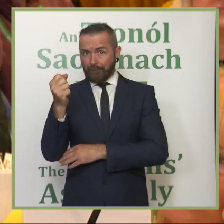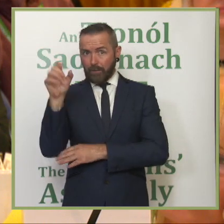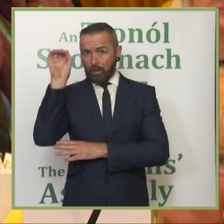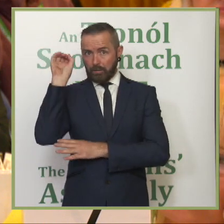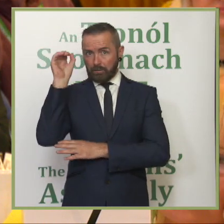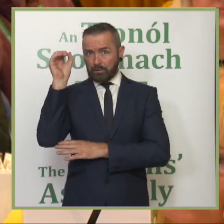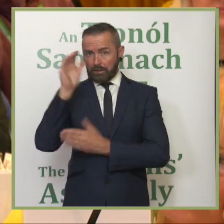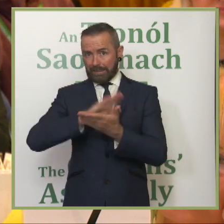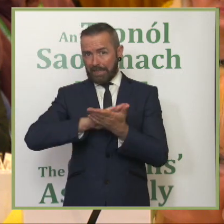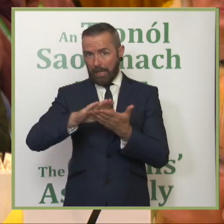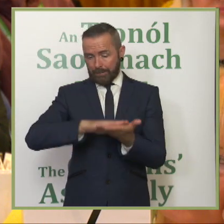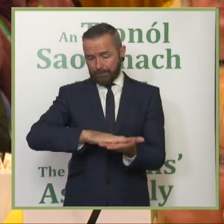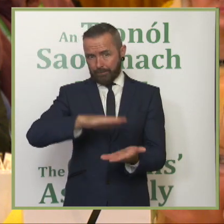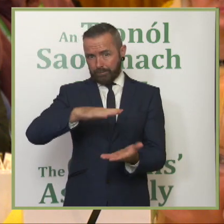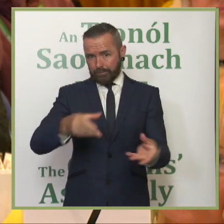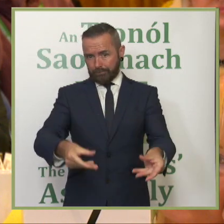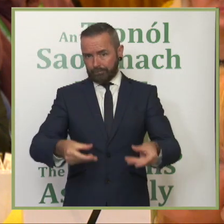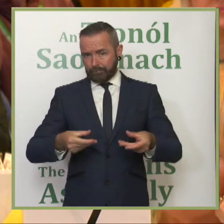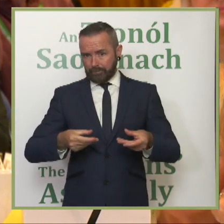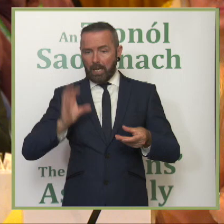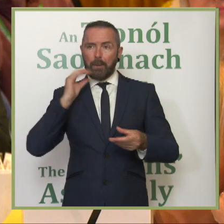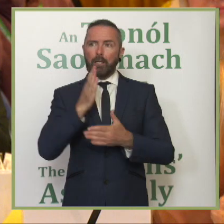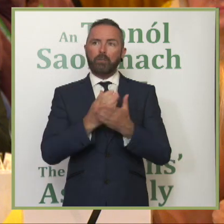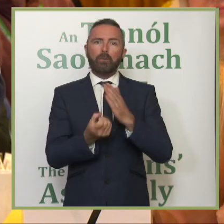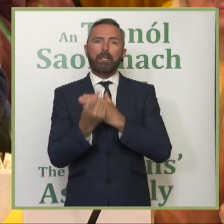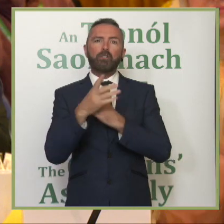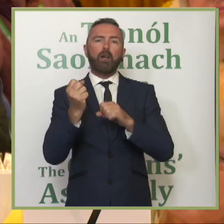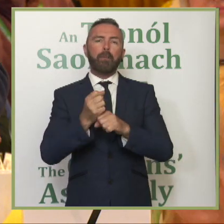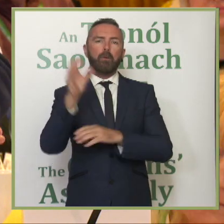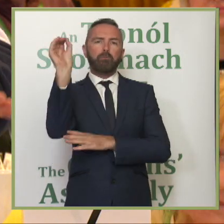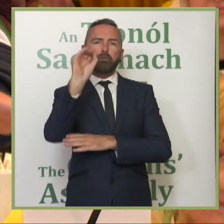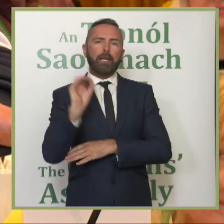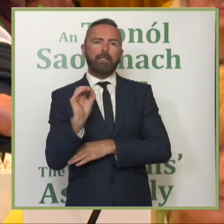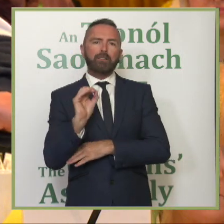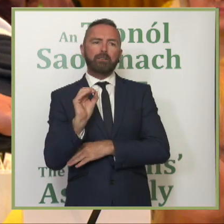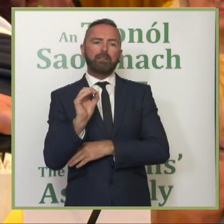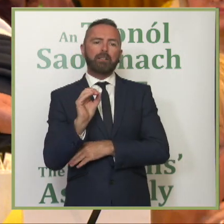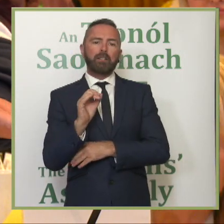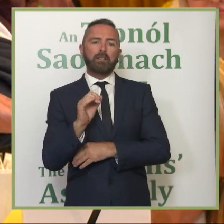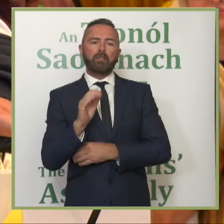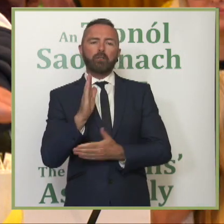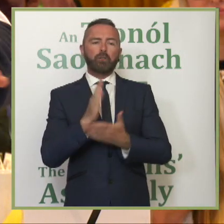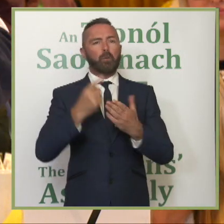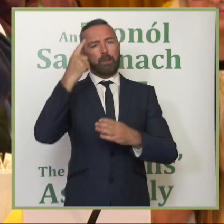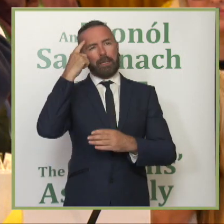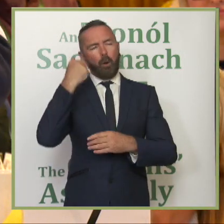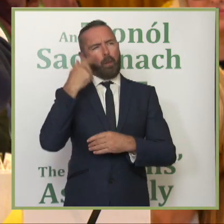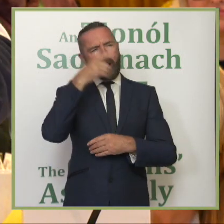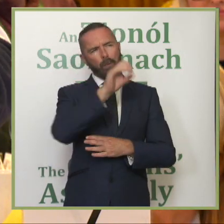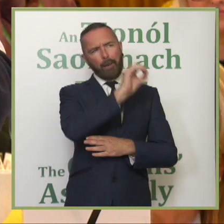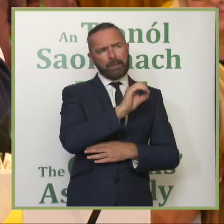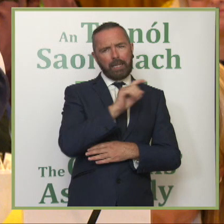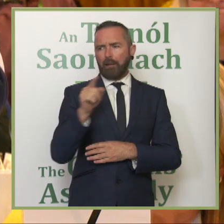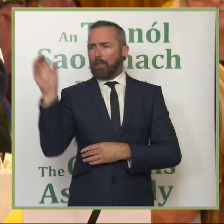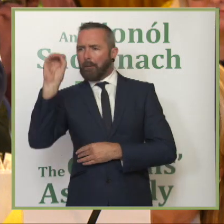So at the table, because there were some issues sometimes about percentages, and somebody might have said, you know, I thought it was this percentage, and then somebody else said, no, I thought it was